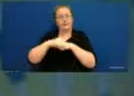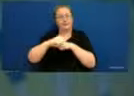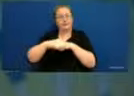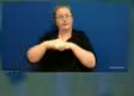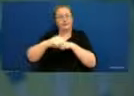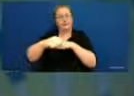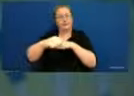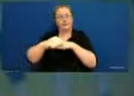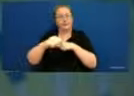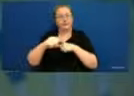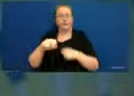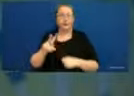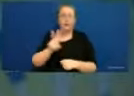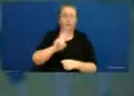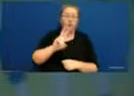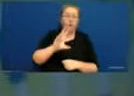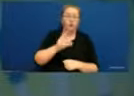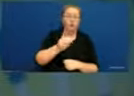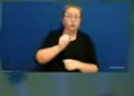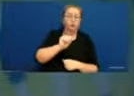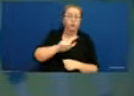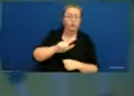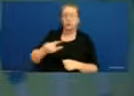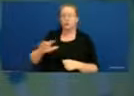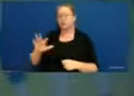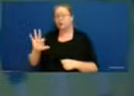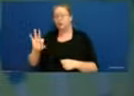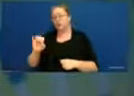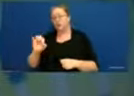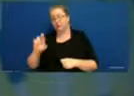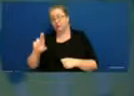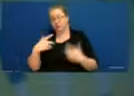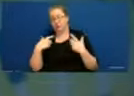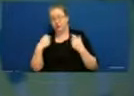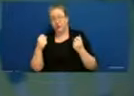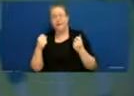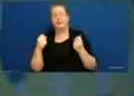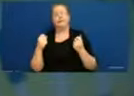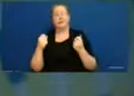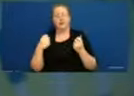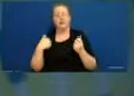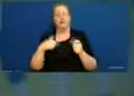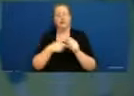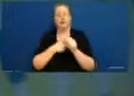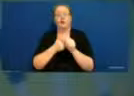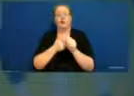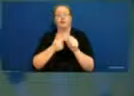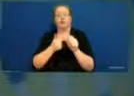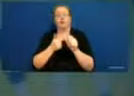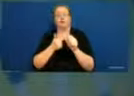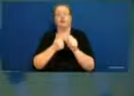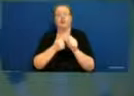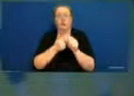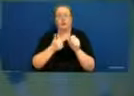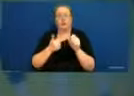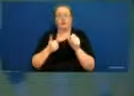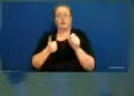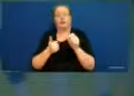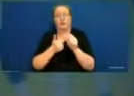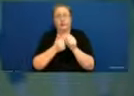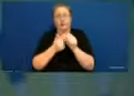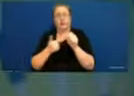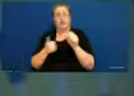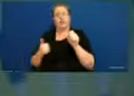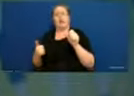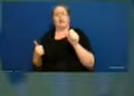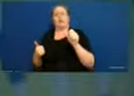coastal regions, has been stretched to the max, and we are falling a little bit behind, which is why we put